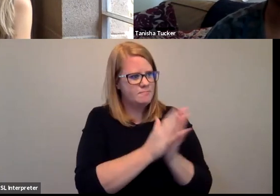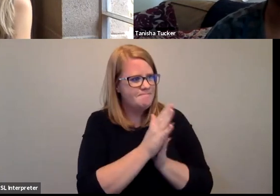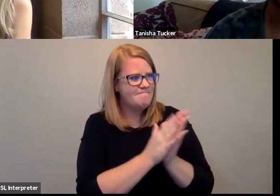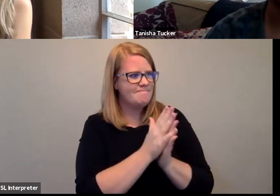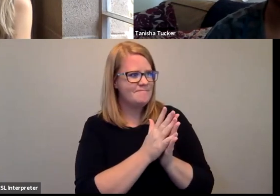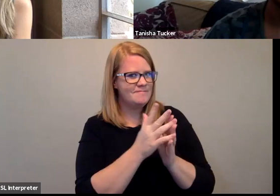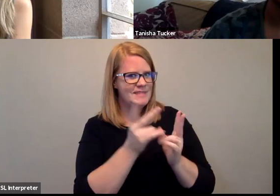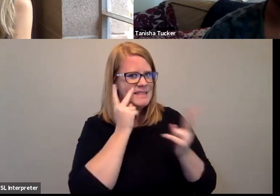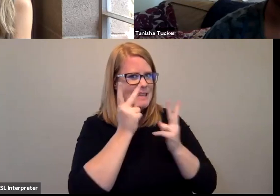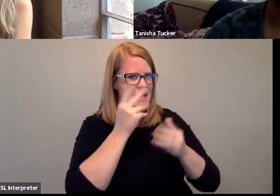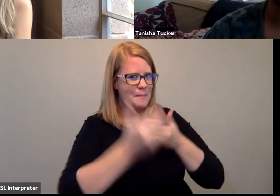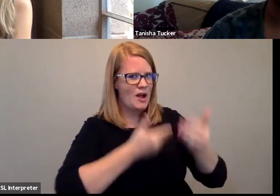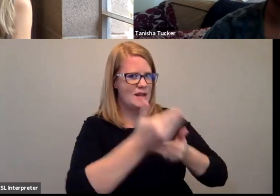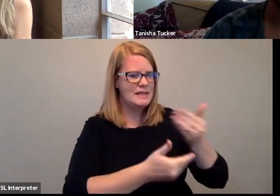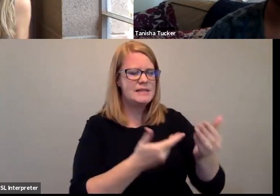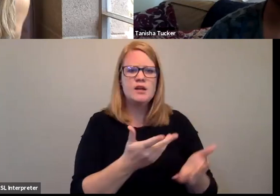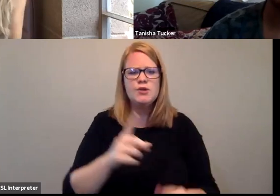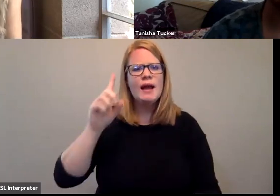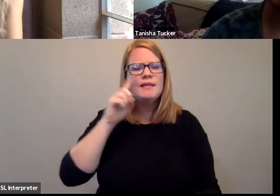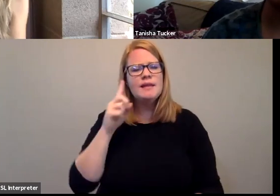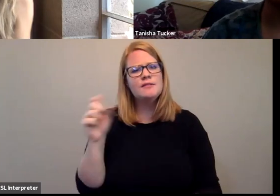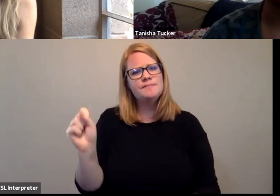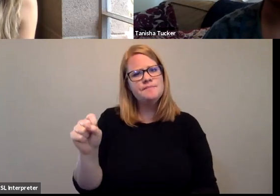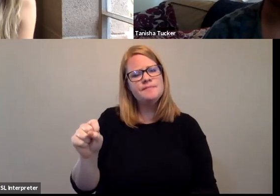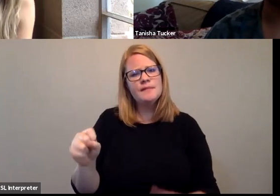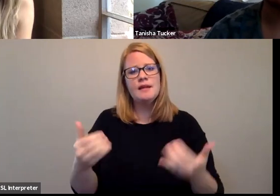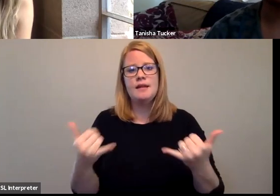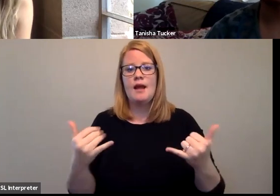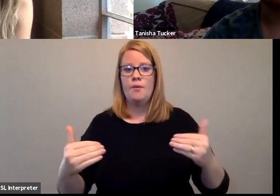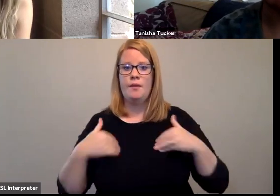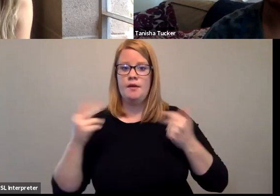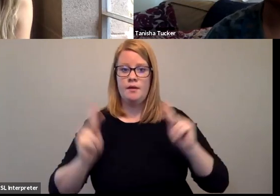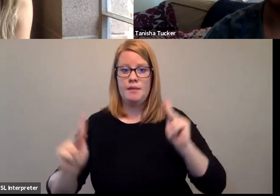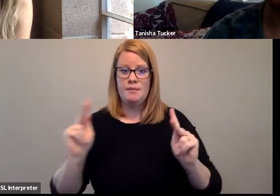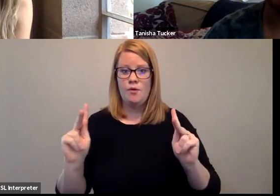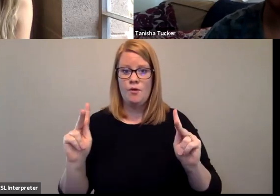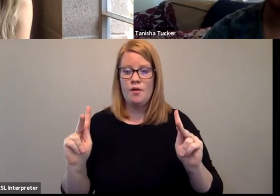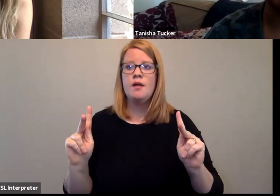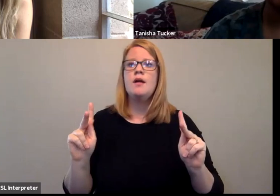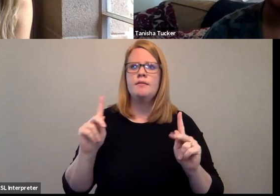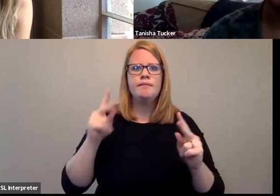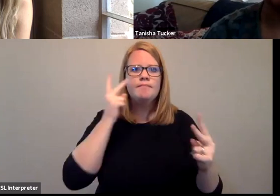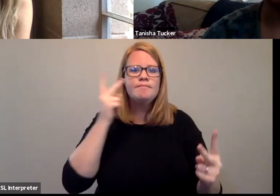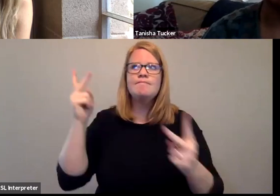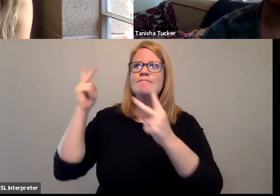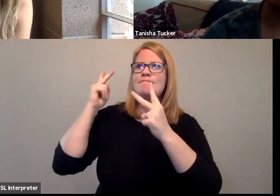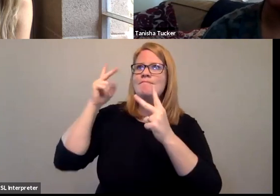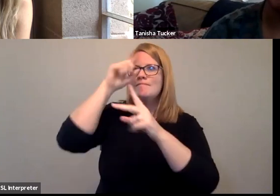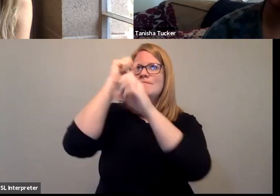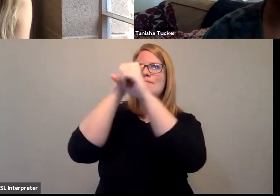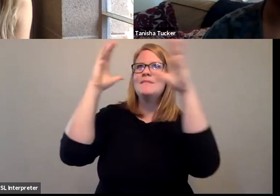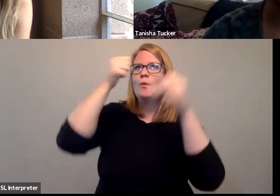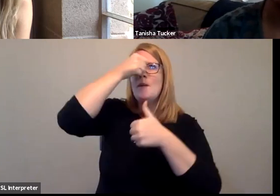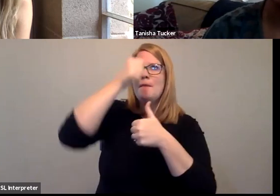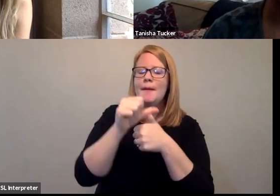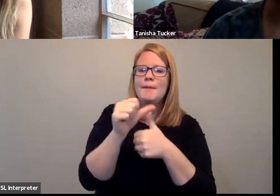to this. And they remember, and not only do they remember, their parents start to remember, and they remember going out with